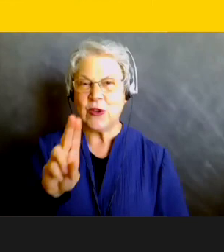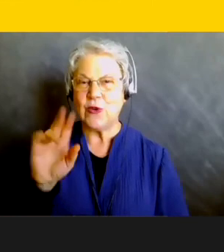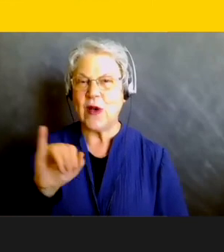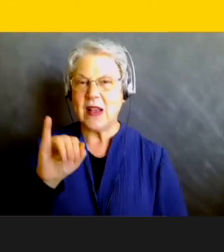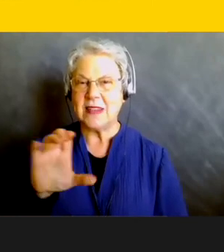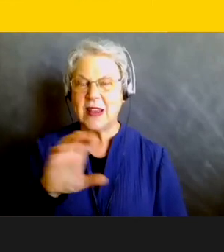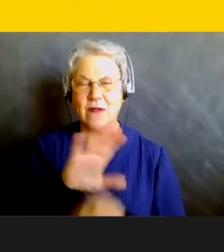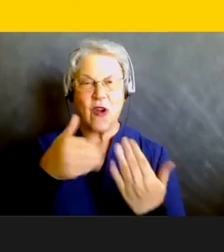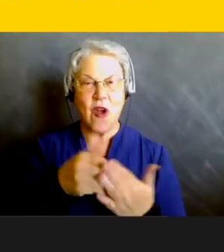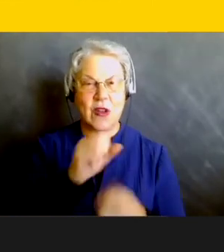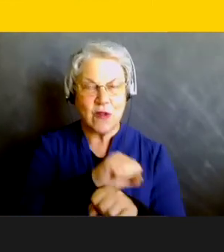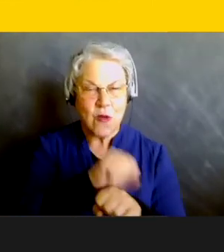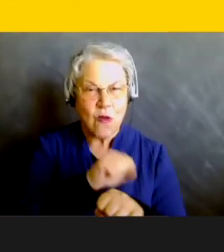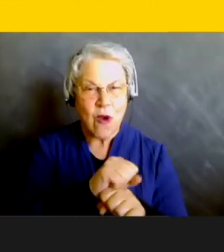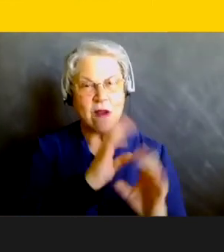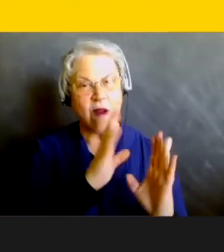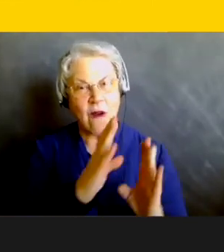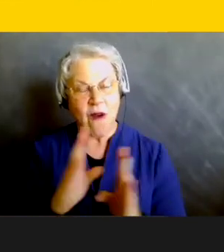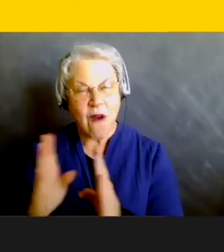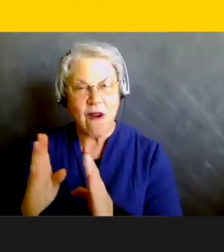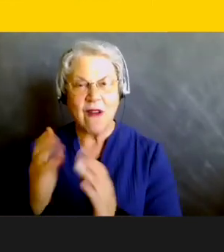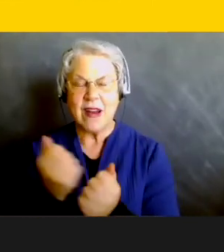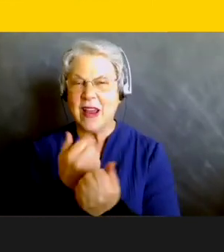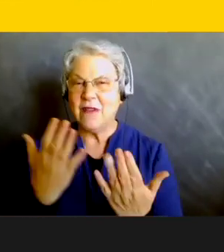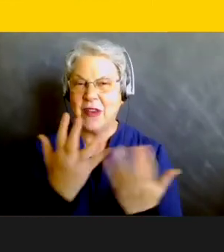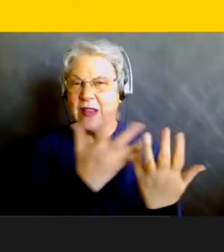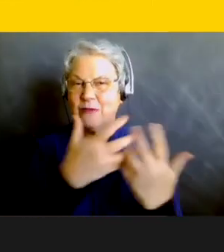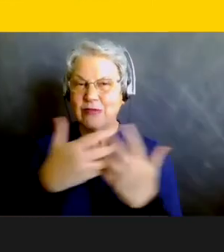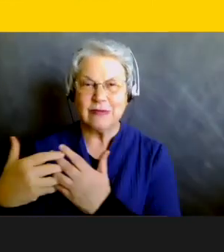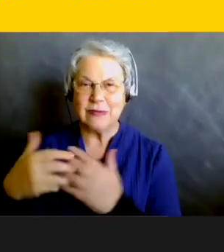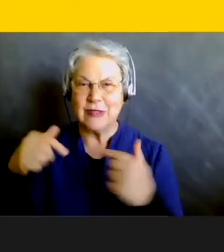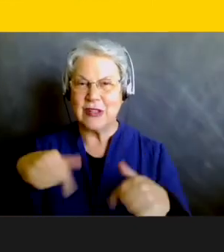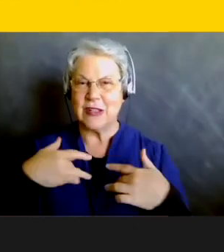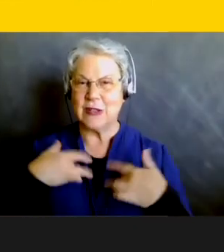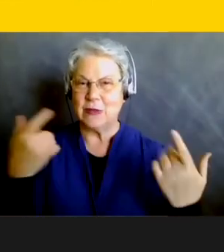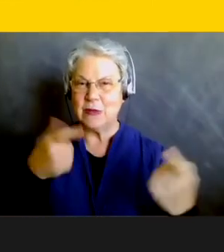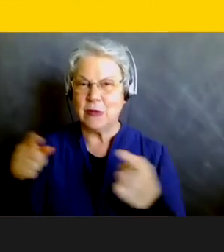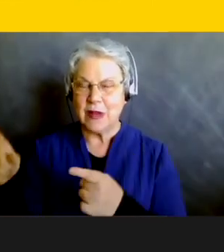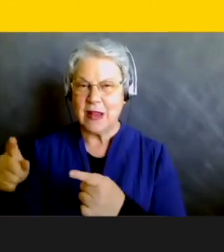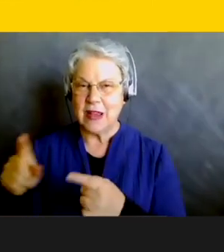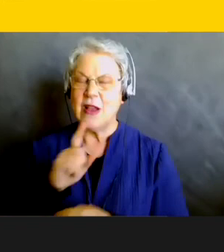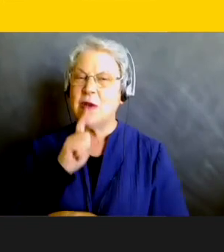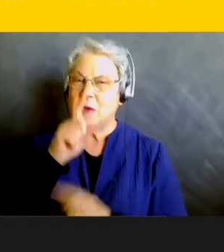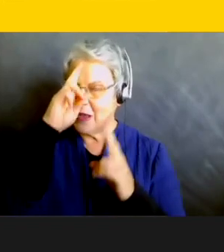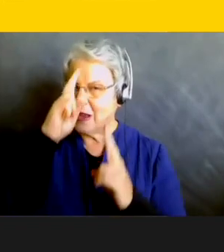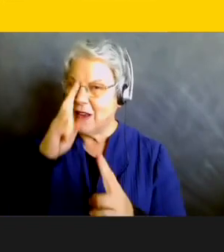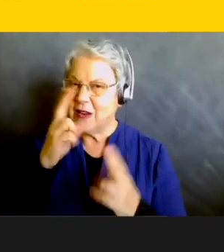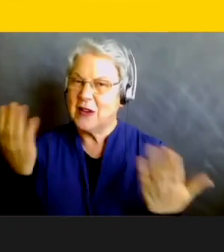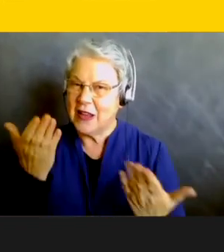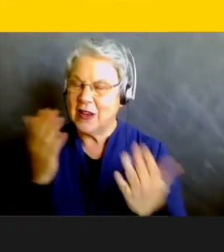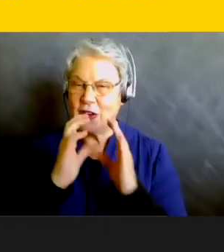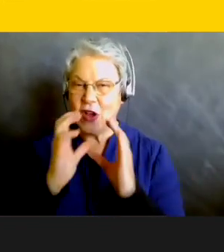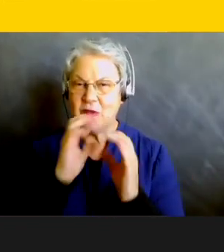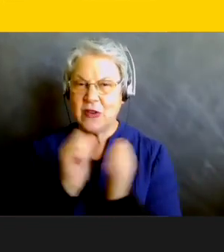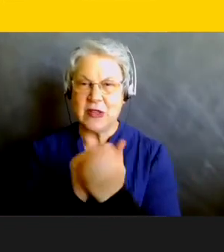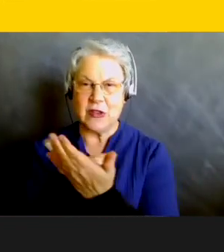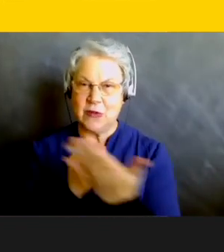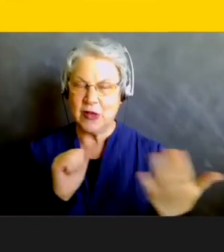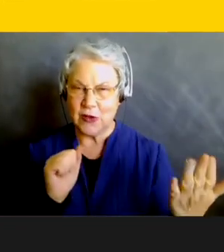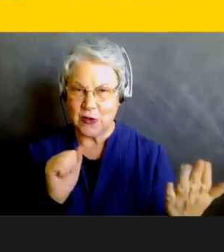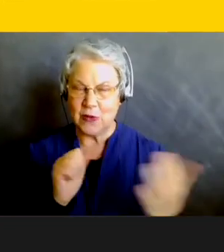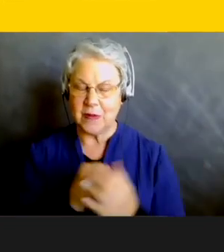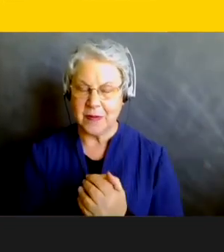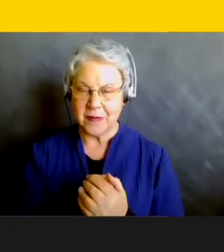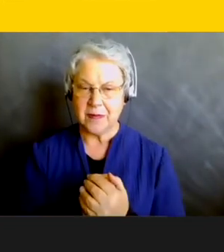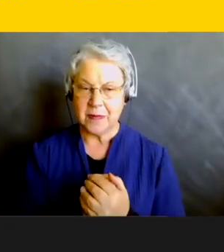labor, organizational, communicative that went into this event. It's a real privilege to be in conversation with all of you. I'm going to